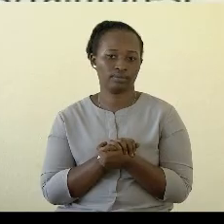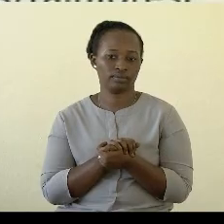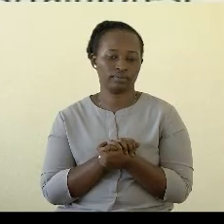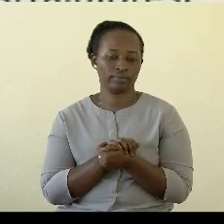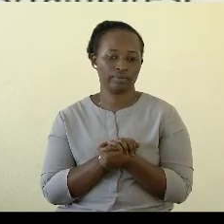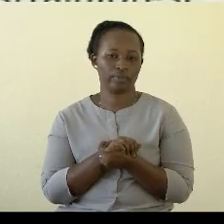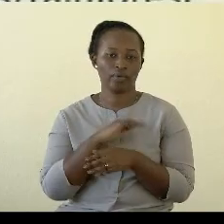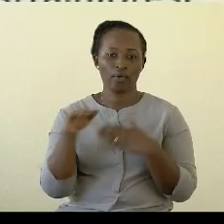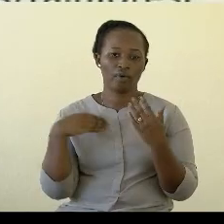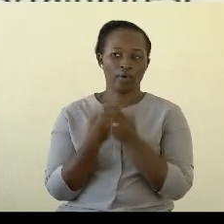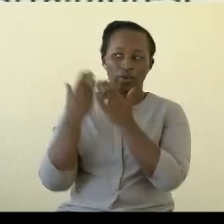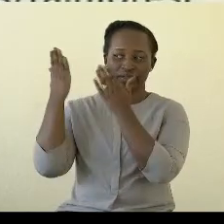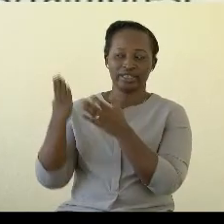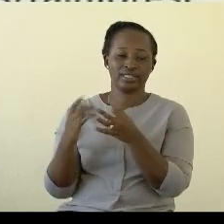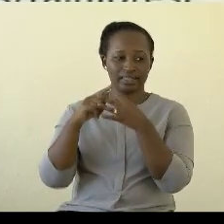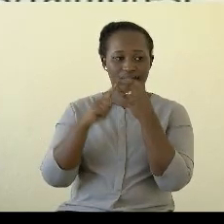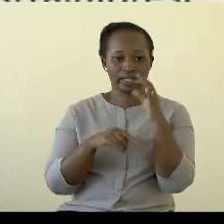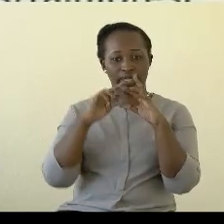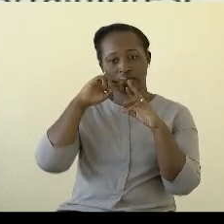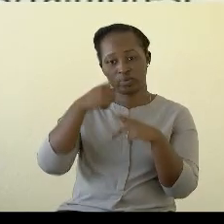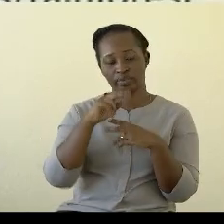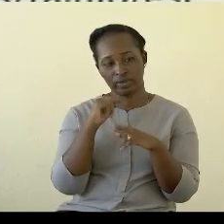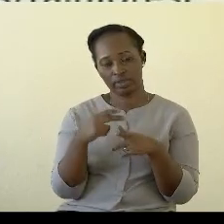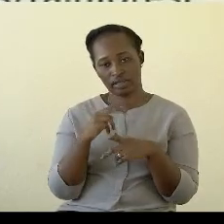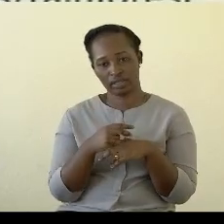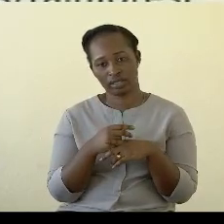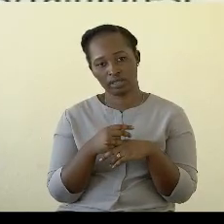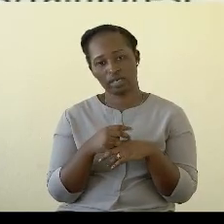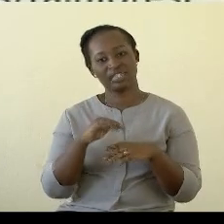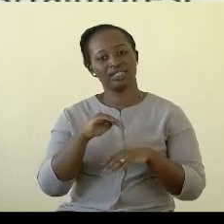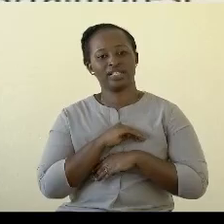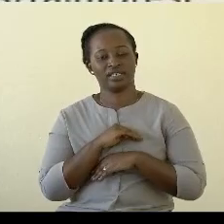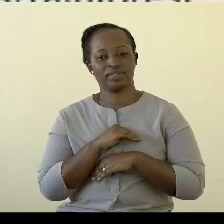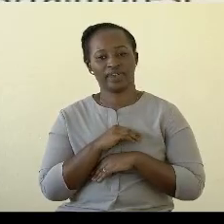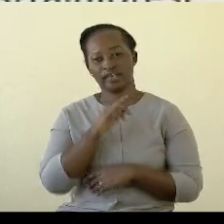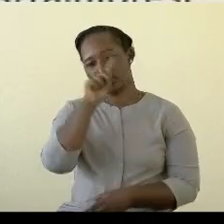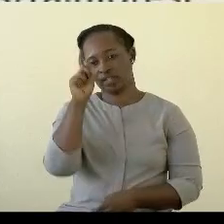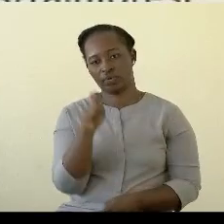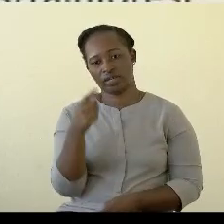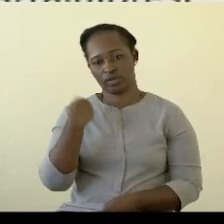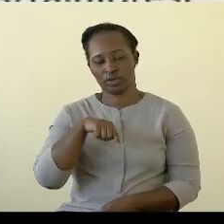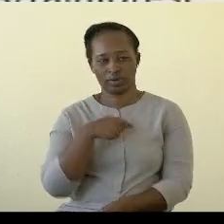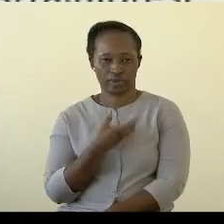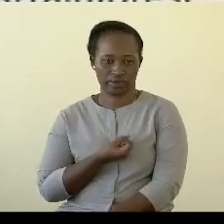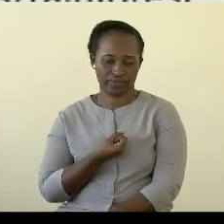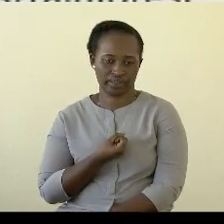that all these 3 categories of responses satisfy the question we looked at.